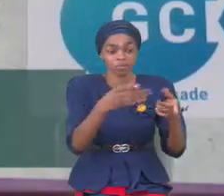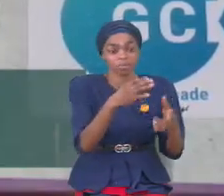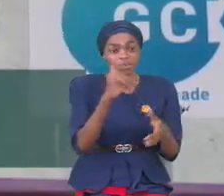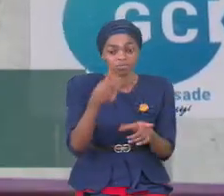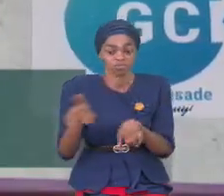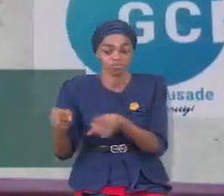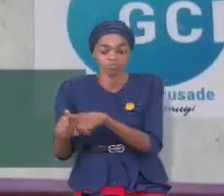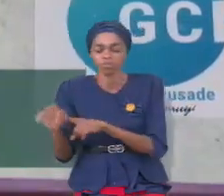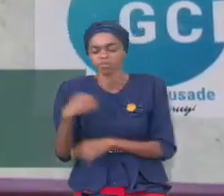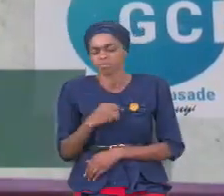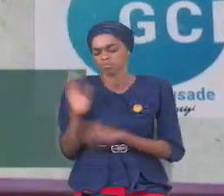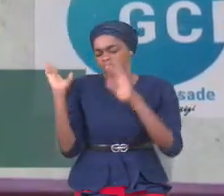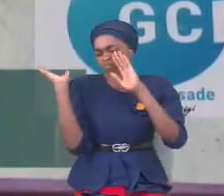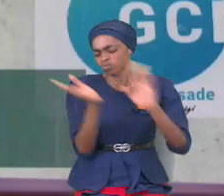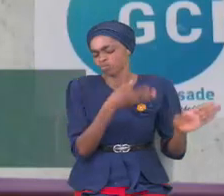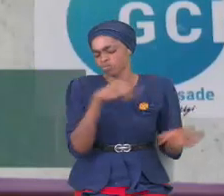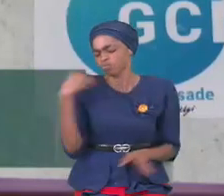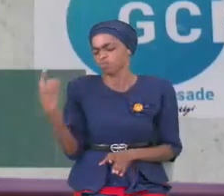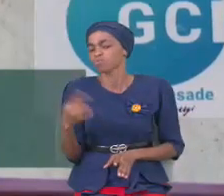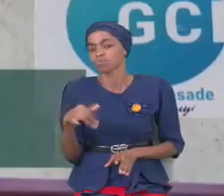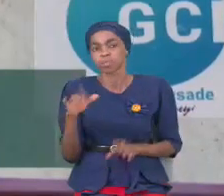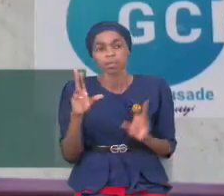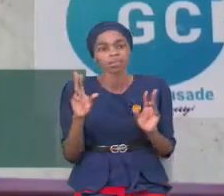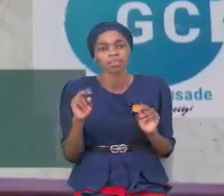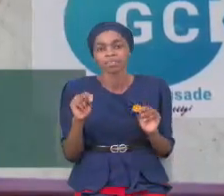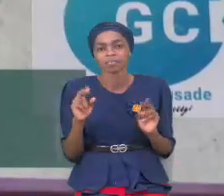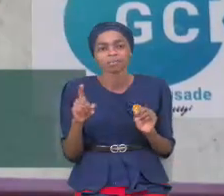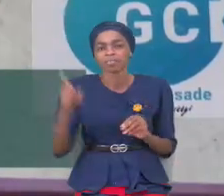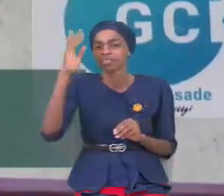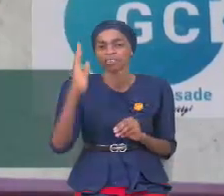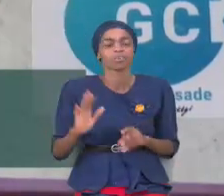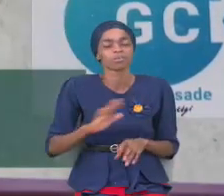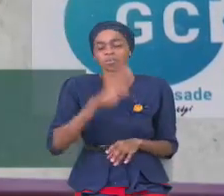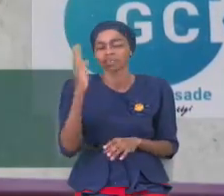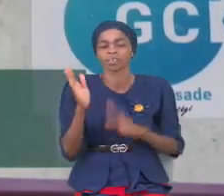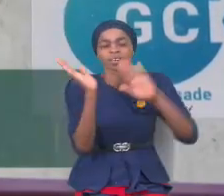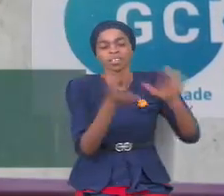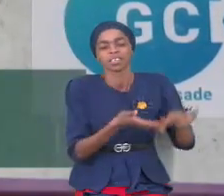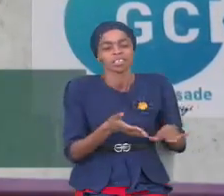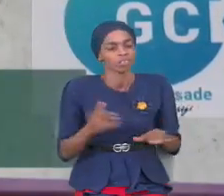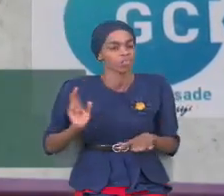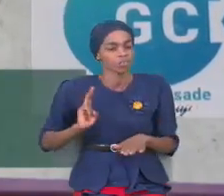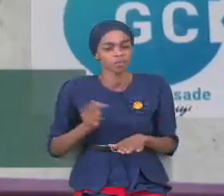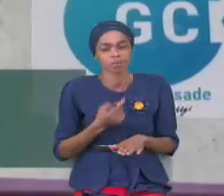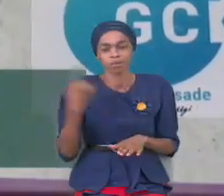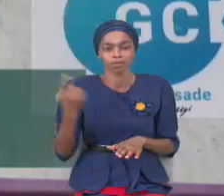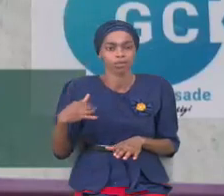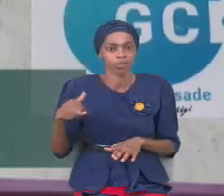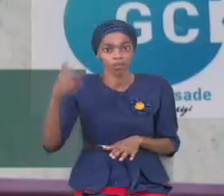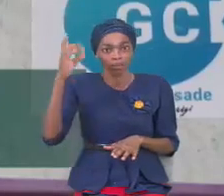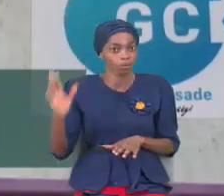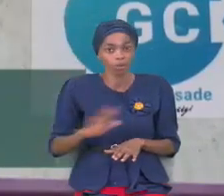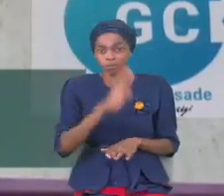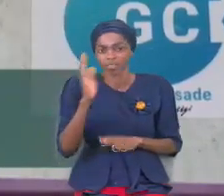the children of men forever. Ever and ever, and he has not abandoned you. And the Lord is still speaking to you